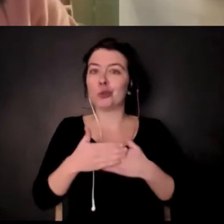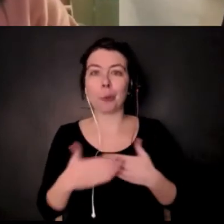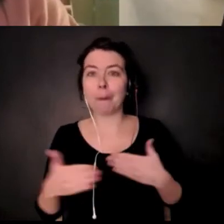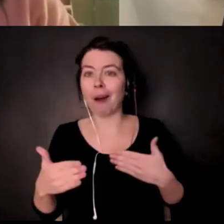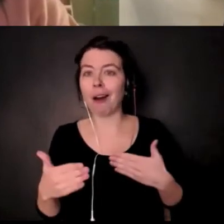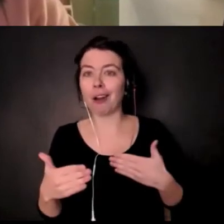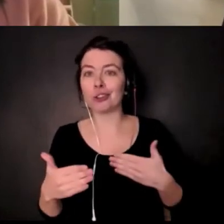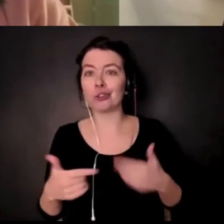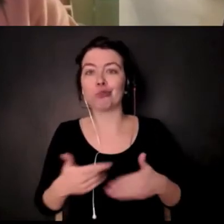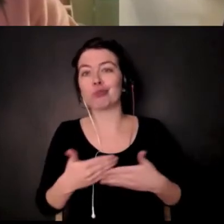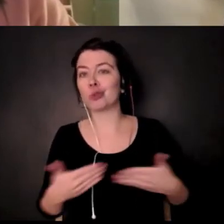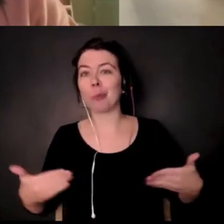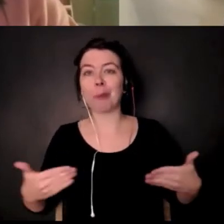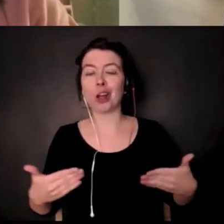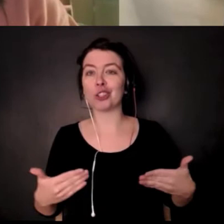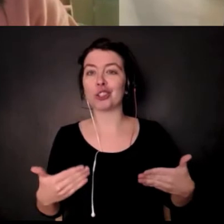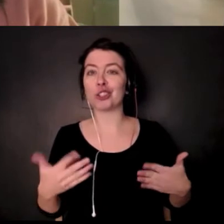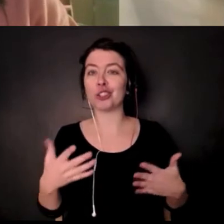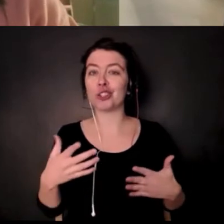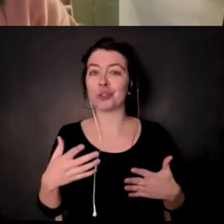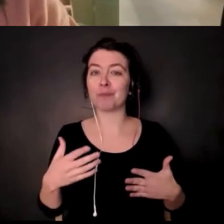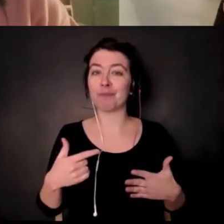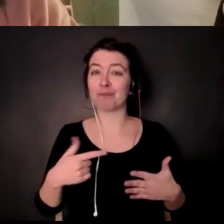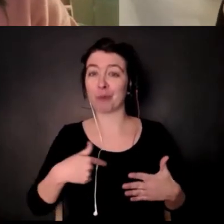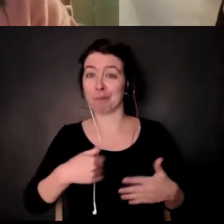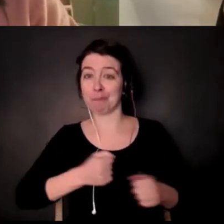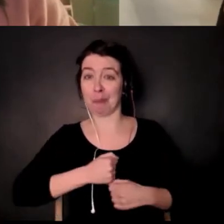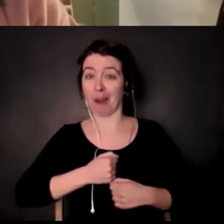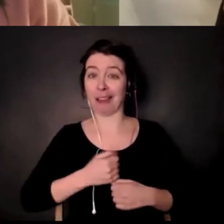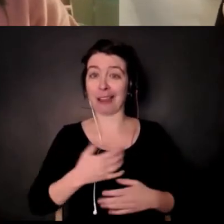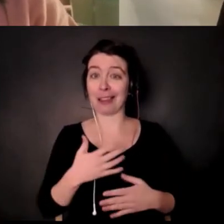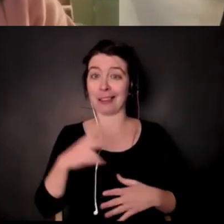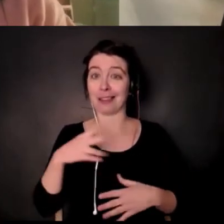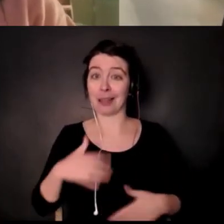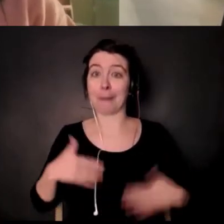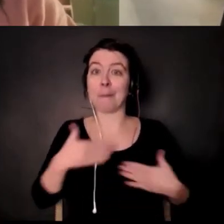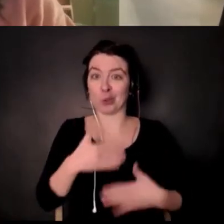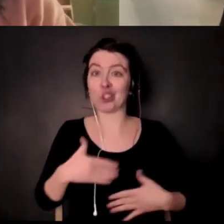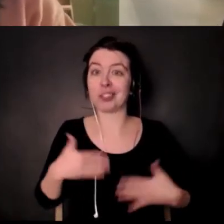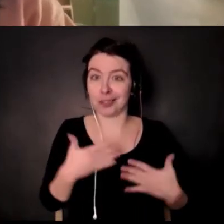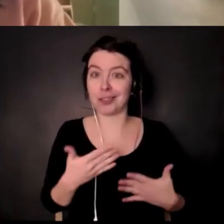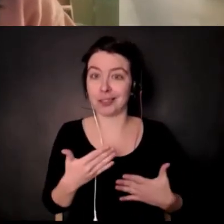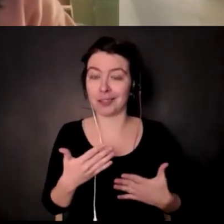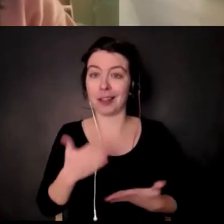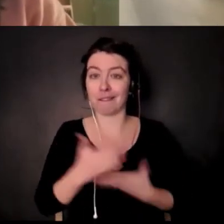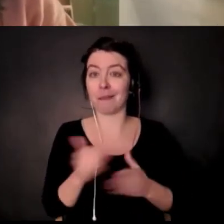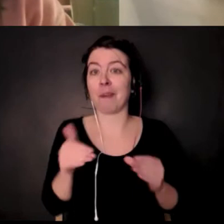But that's why just working with loved ones feels great, because there's just an openness